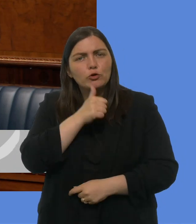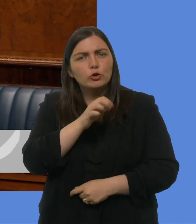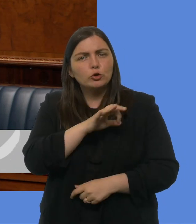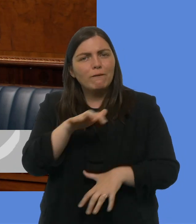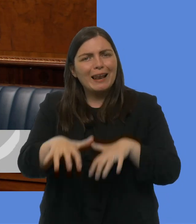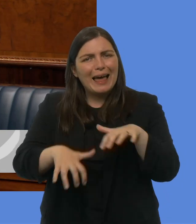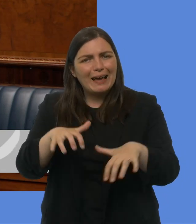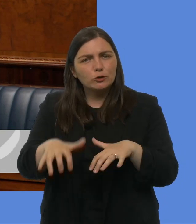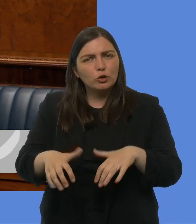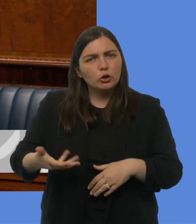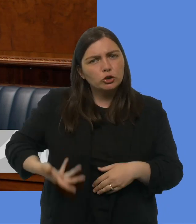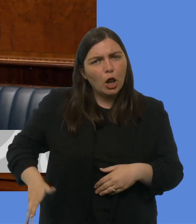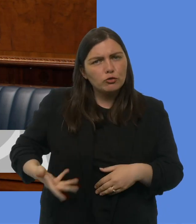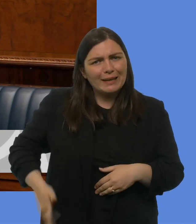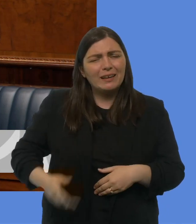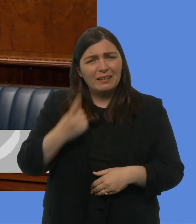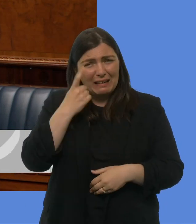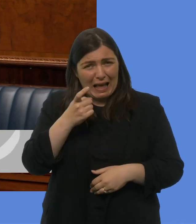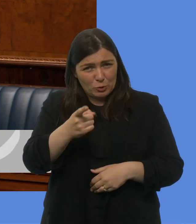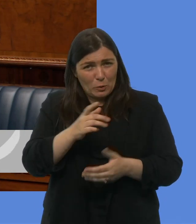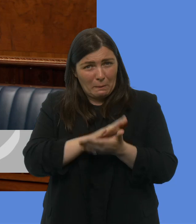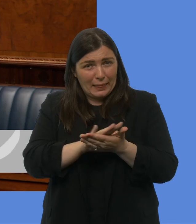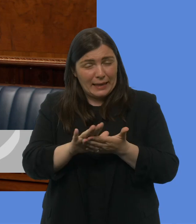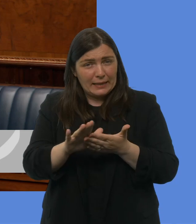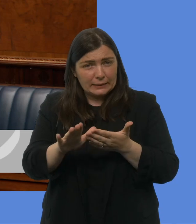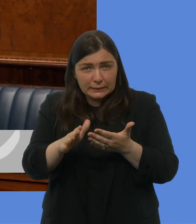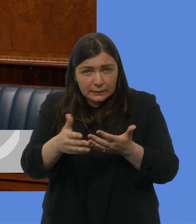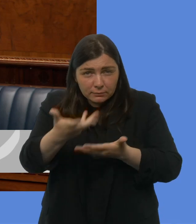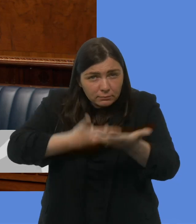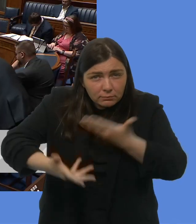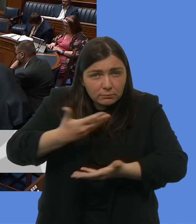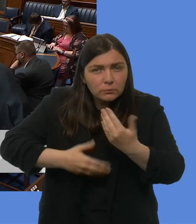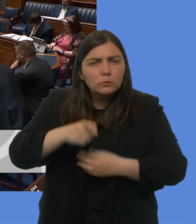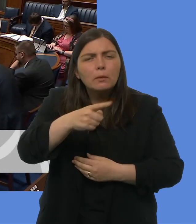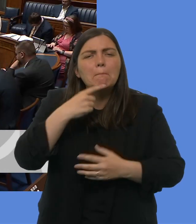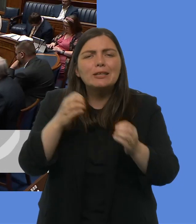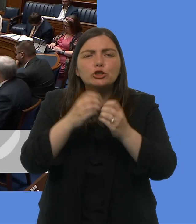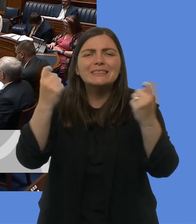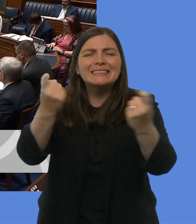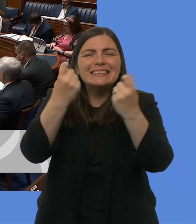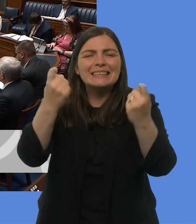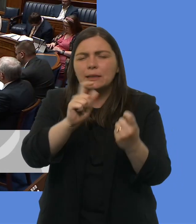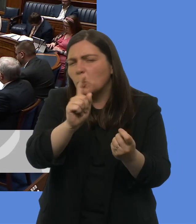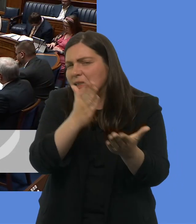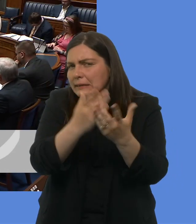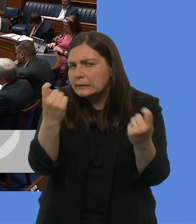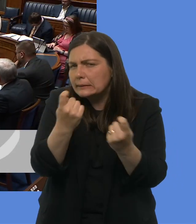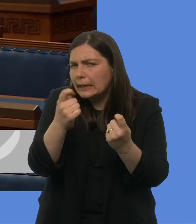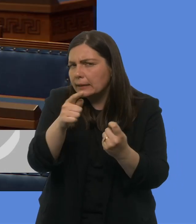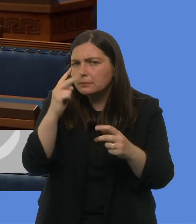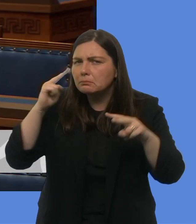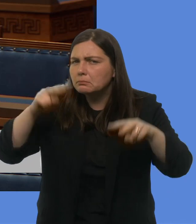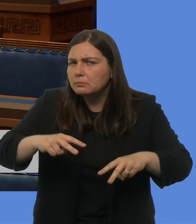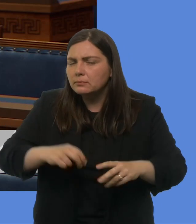you expand a bit on that, please, as to what success for you, in fact, means? So we have 2 firms appointed,